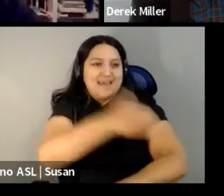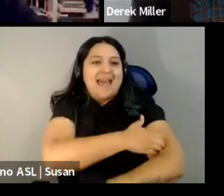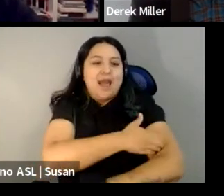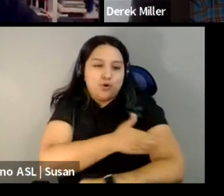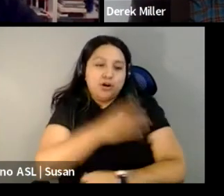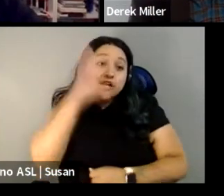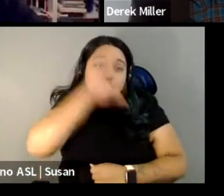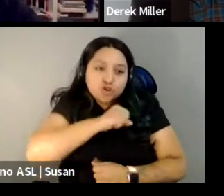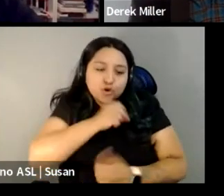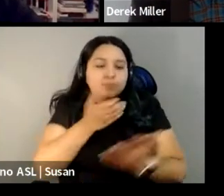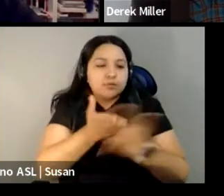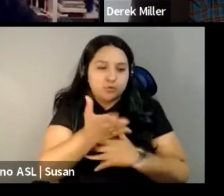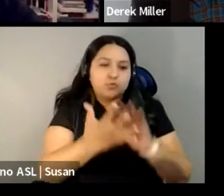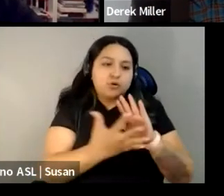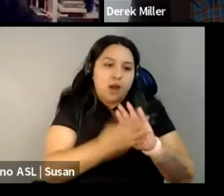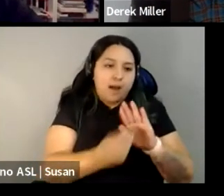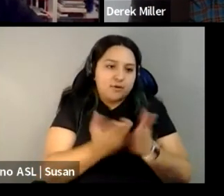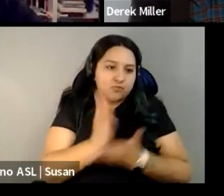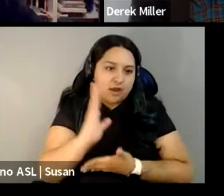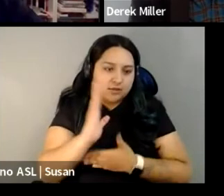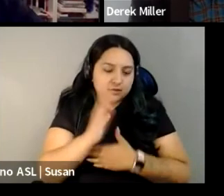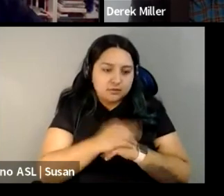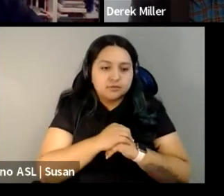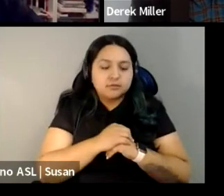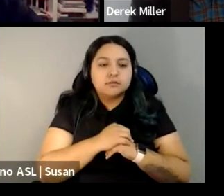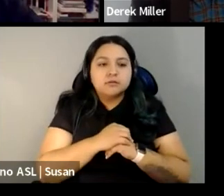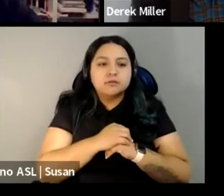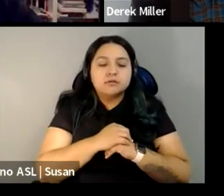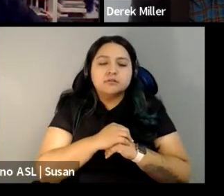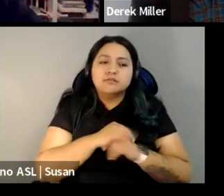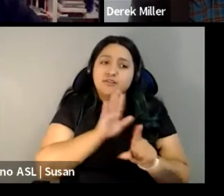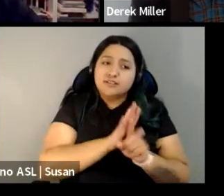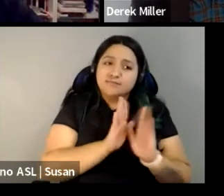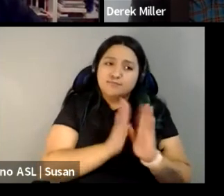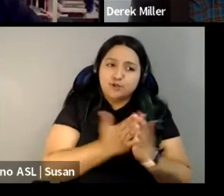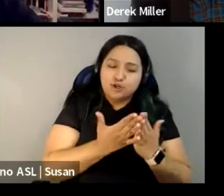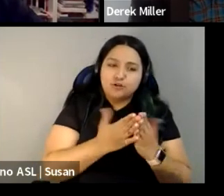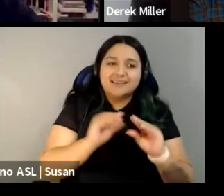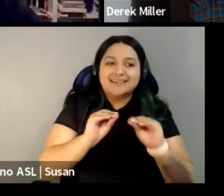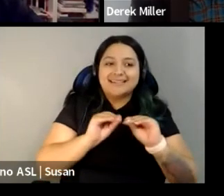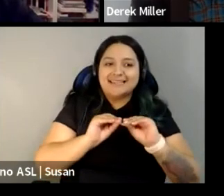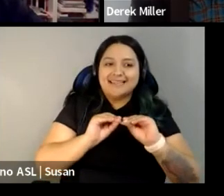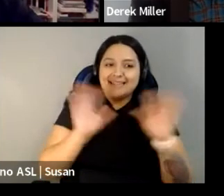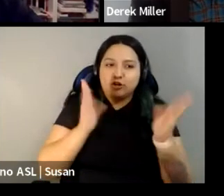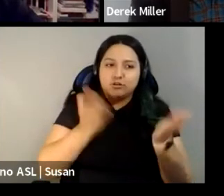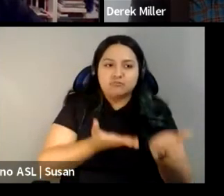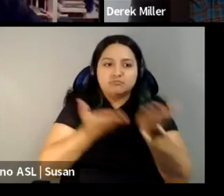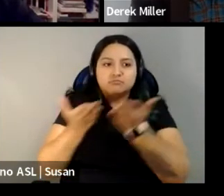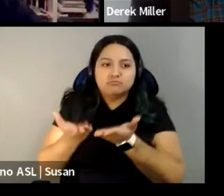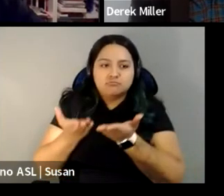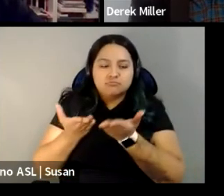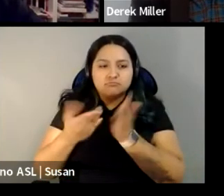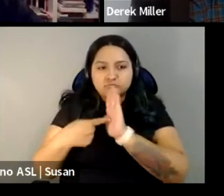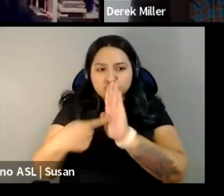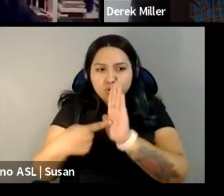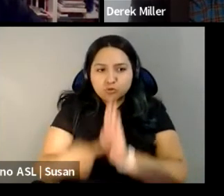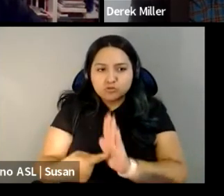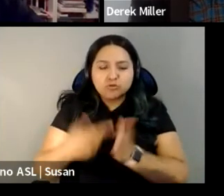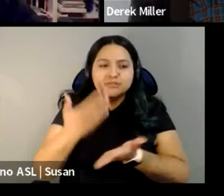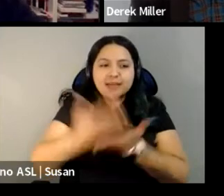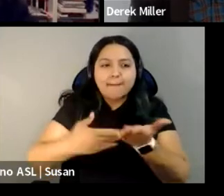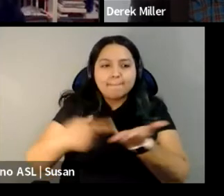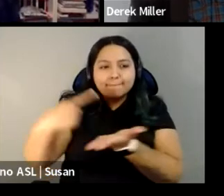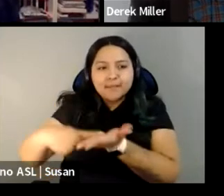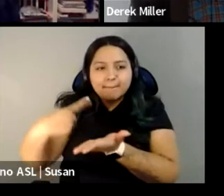So Brent's book clearly advances debates on this subject by focusing on the ways that copyright law has accommodated and